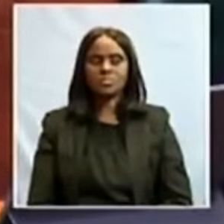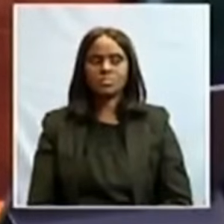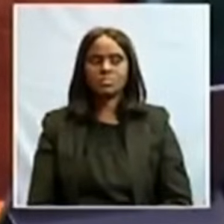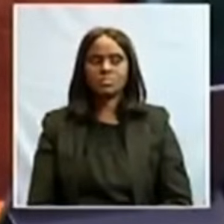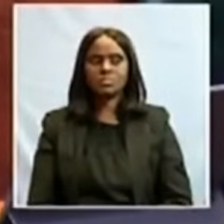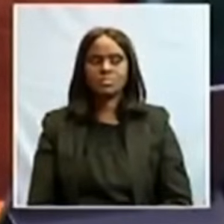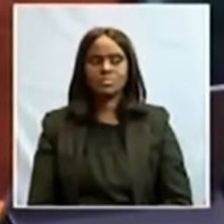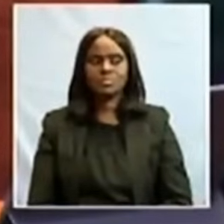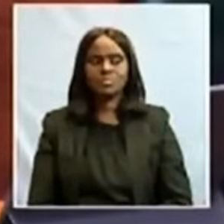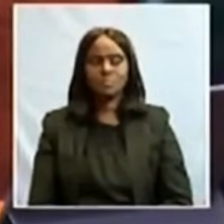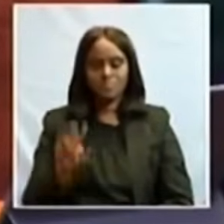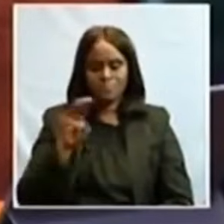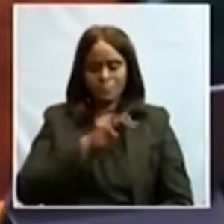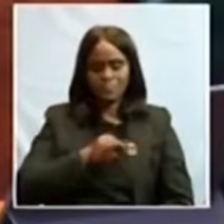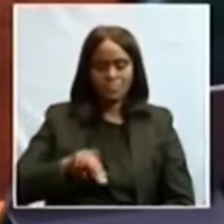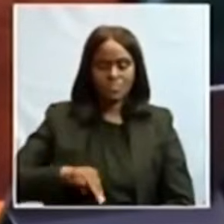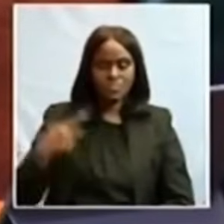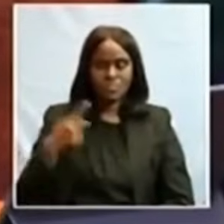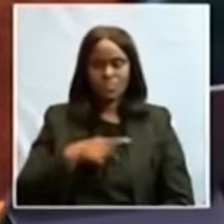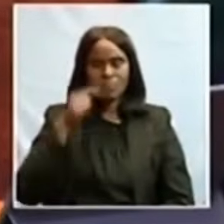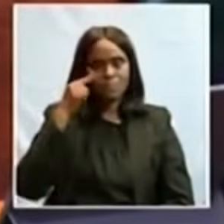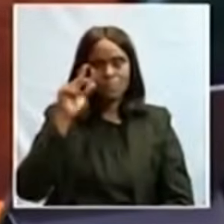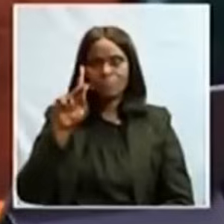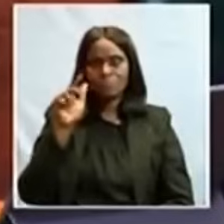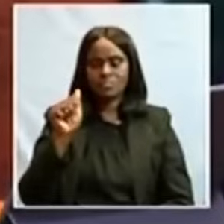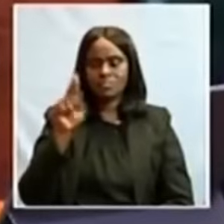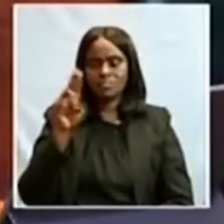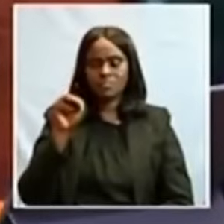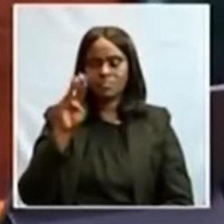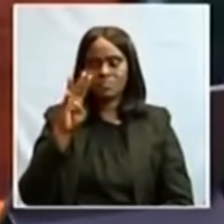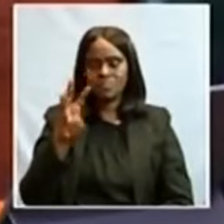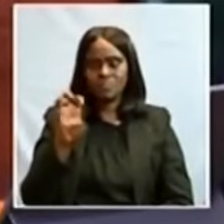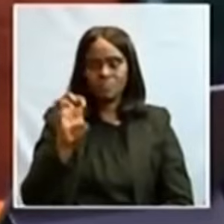Thank you, the honorable member for Kaumbwe.